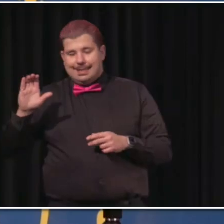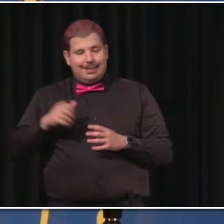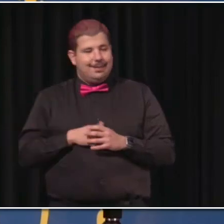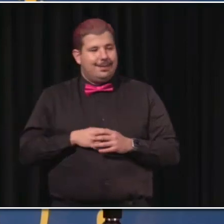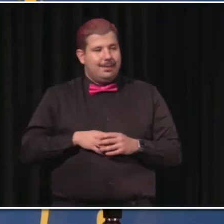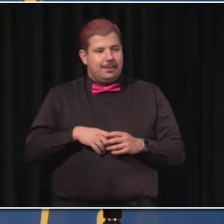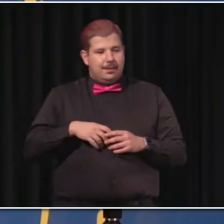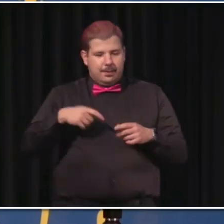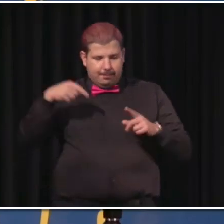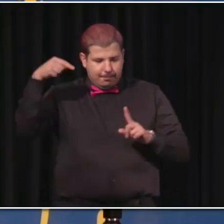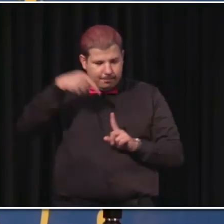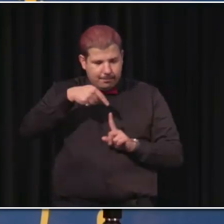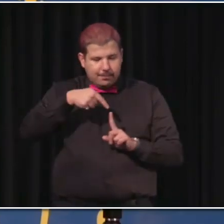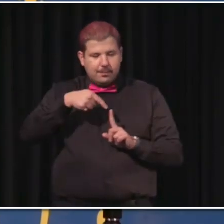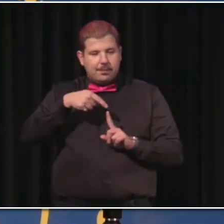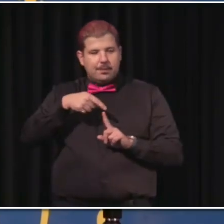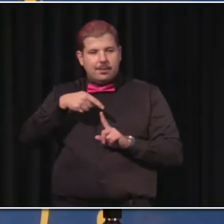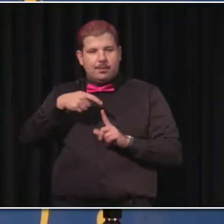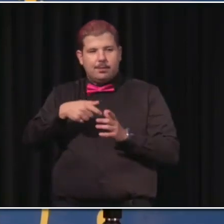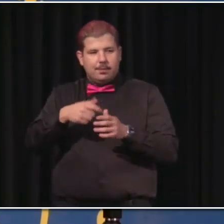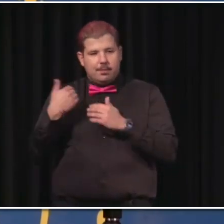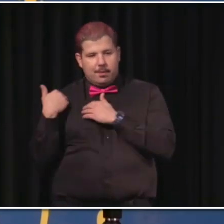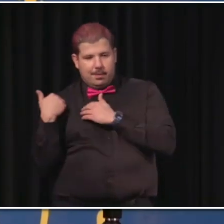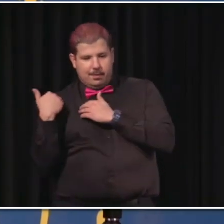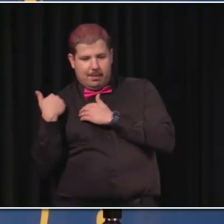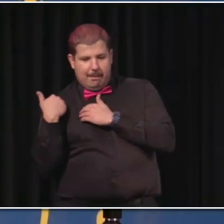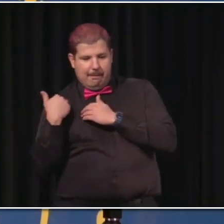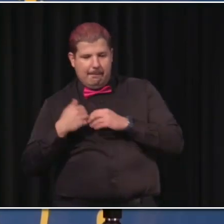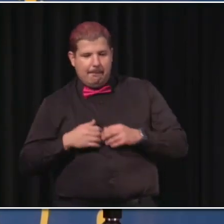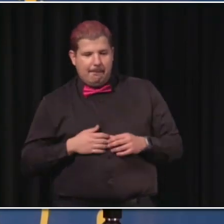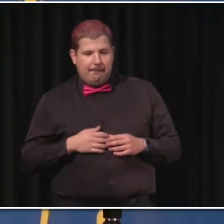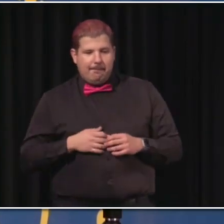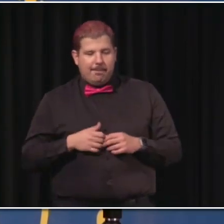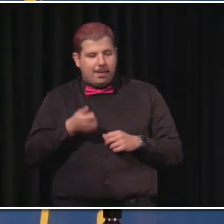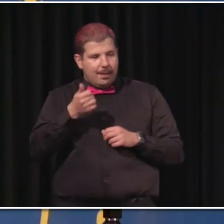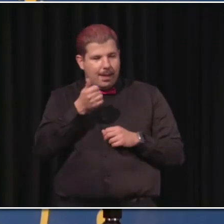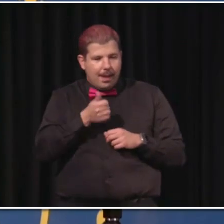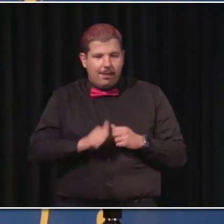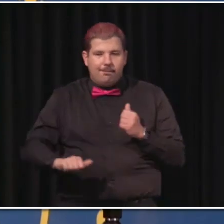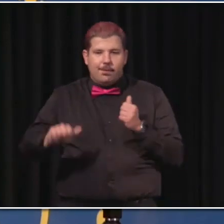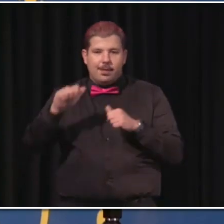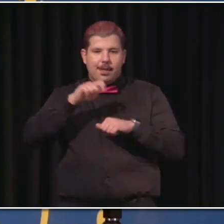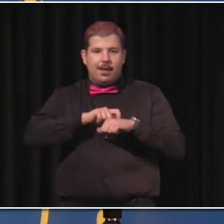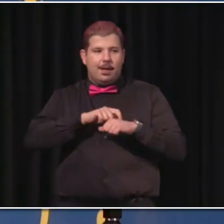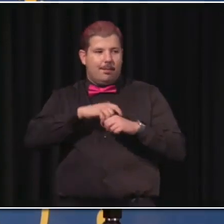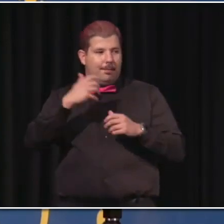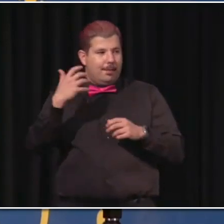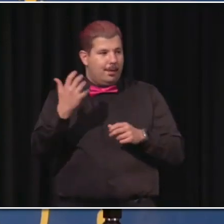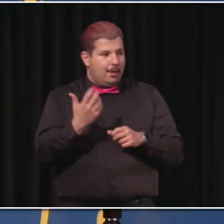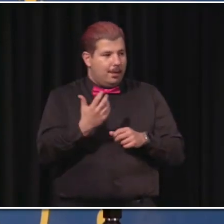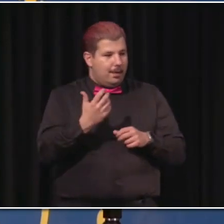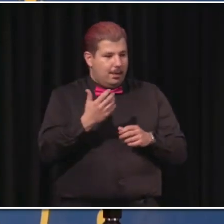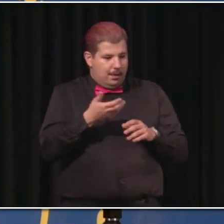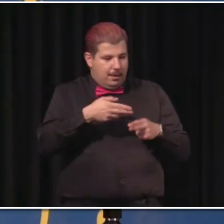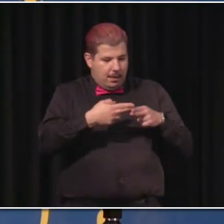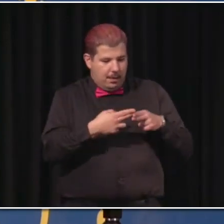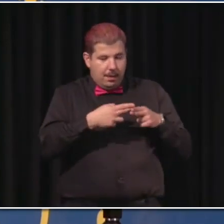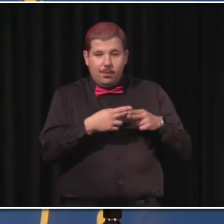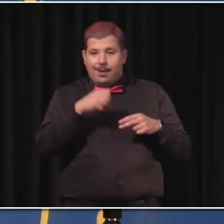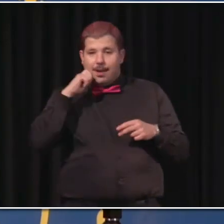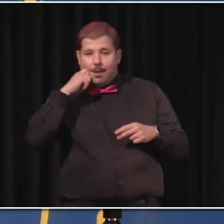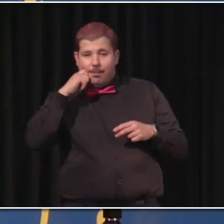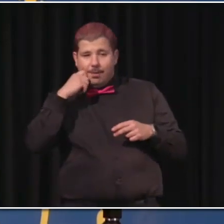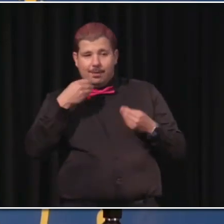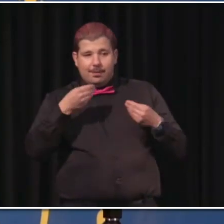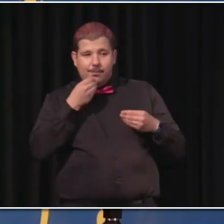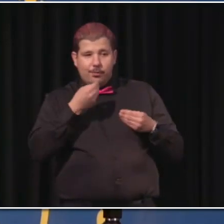our core duties. And every time you weigh an apple at the grocery store or check